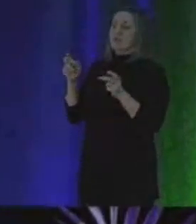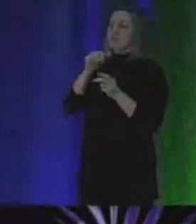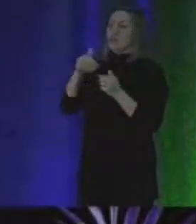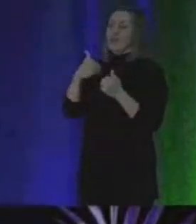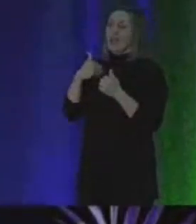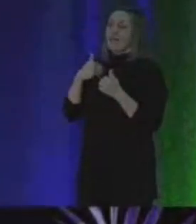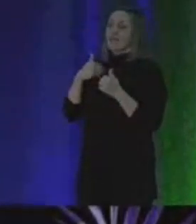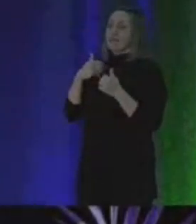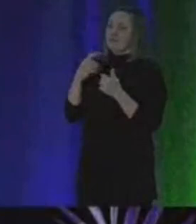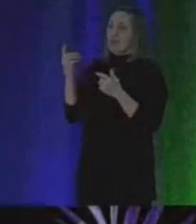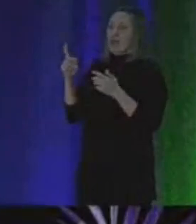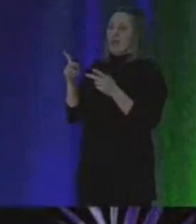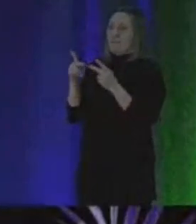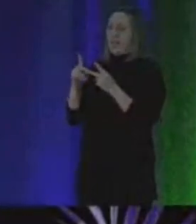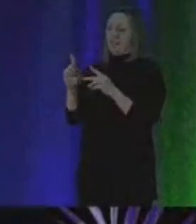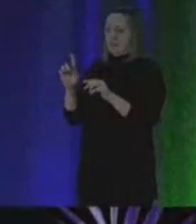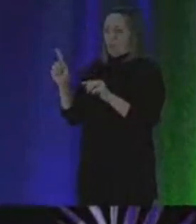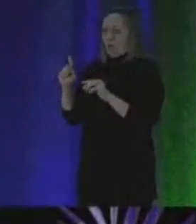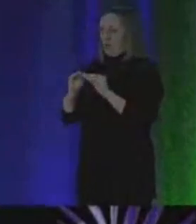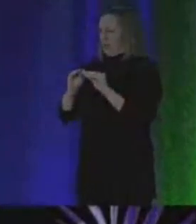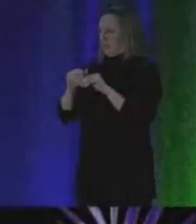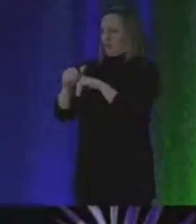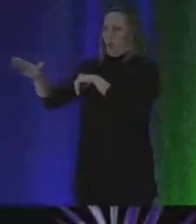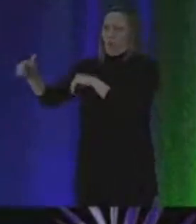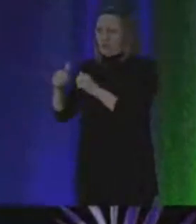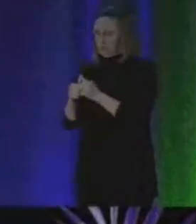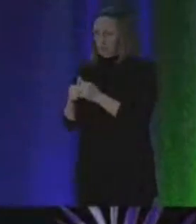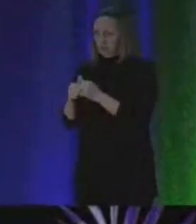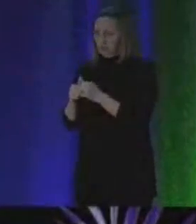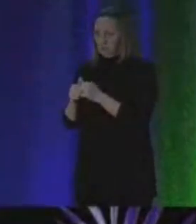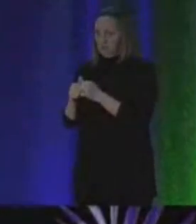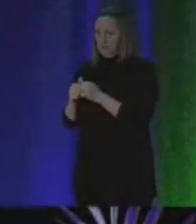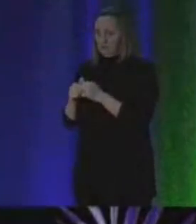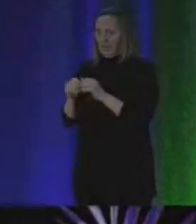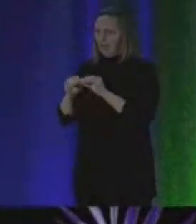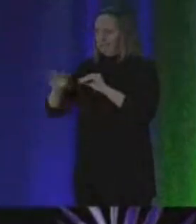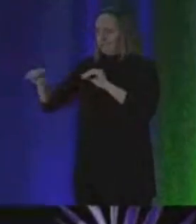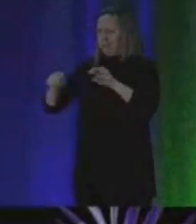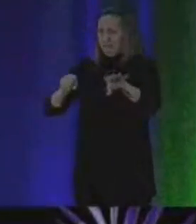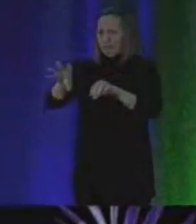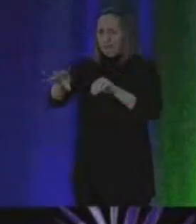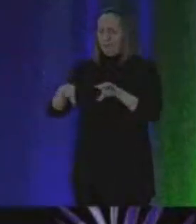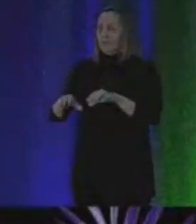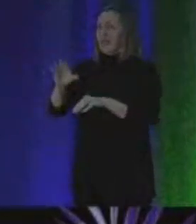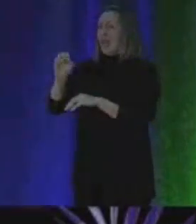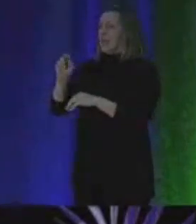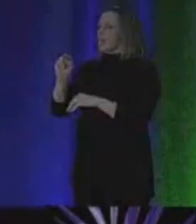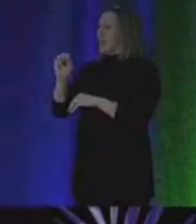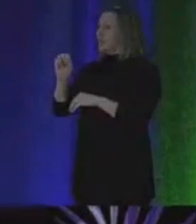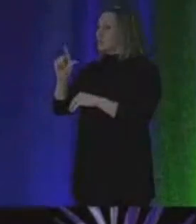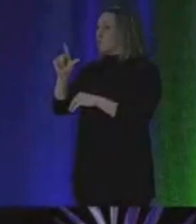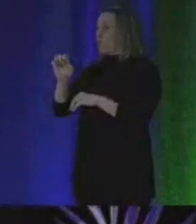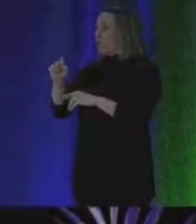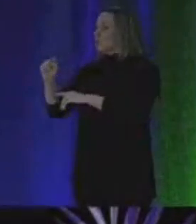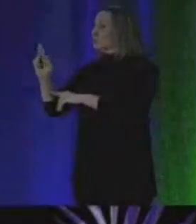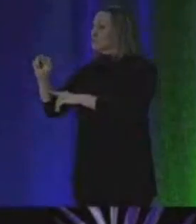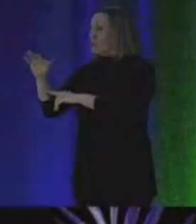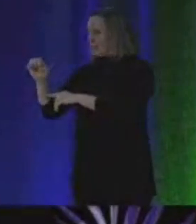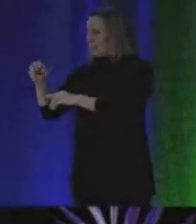frame of reference of where that's getting called. If you have a function that's getting called multiple places, console trace kind of fixes that for you. So if I go in